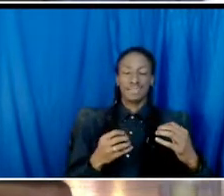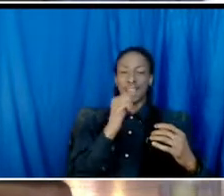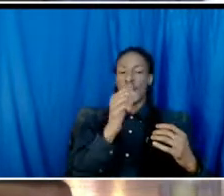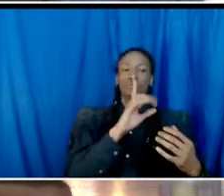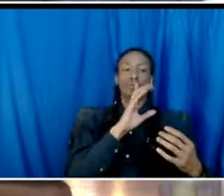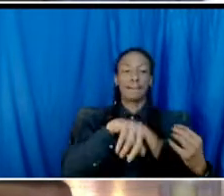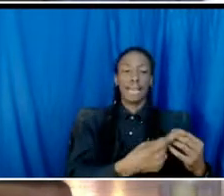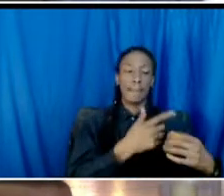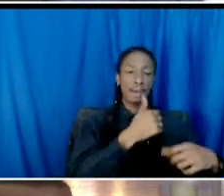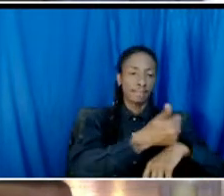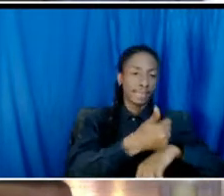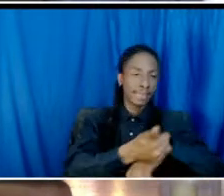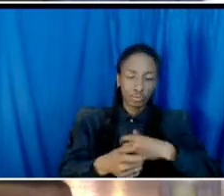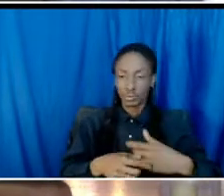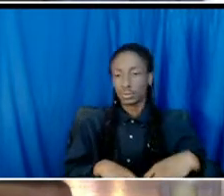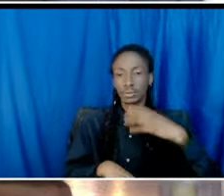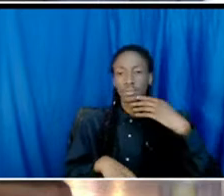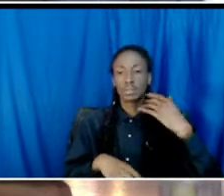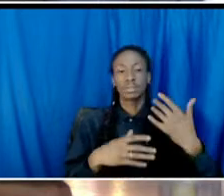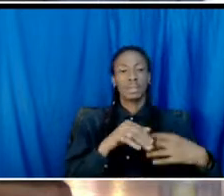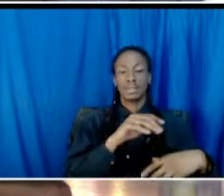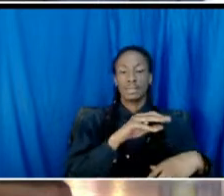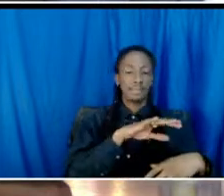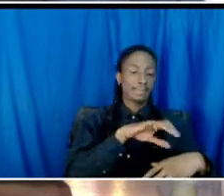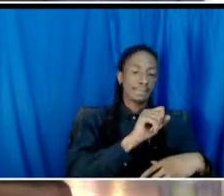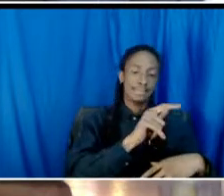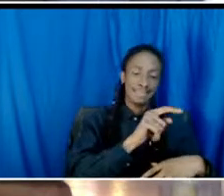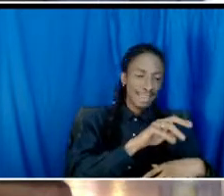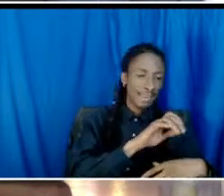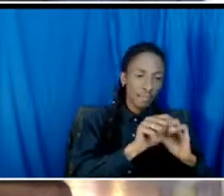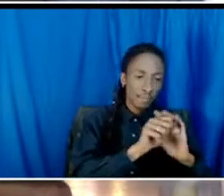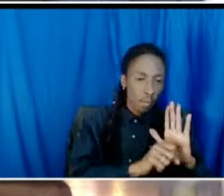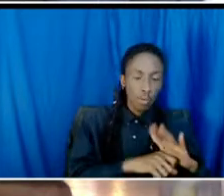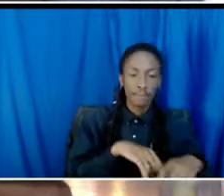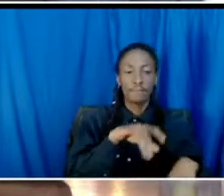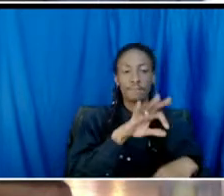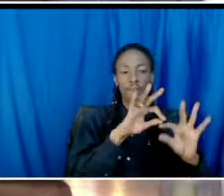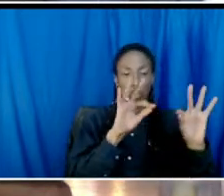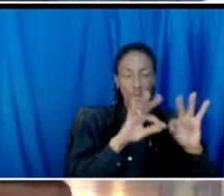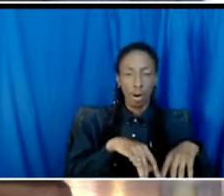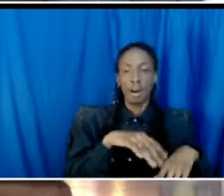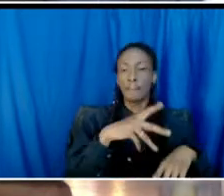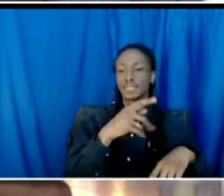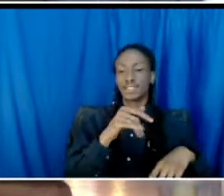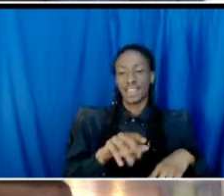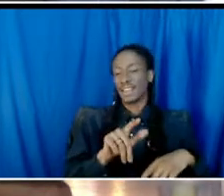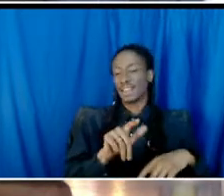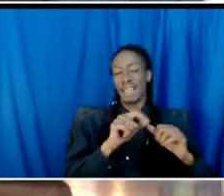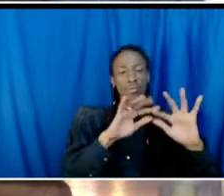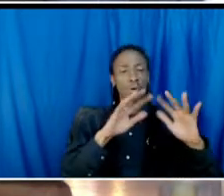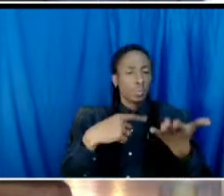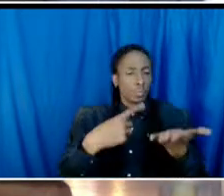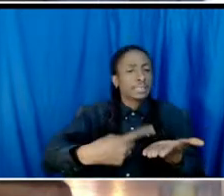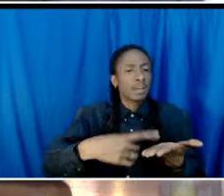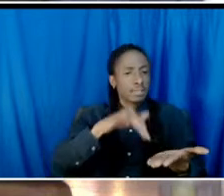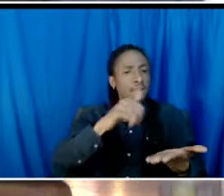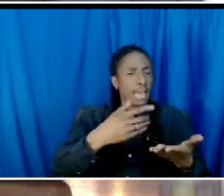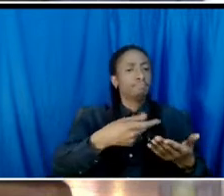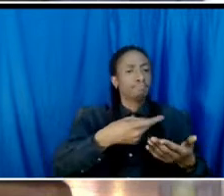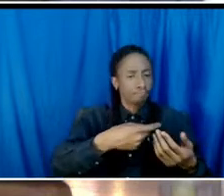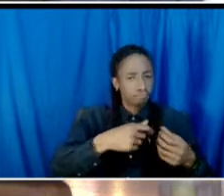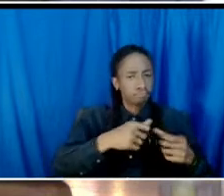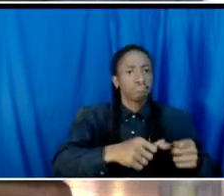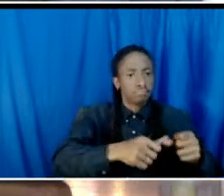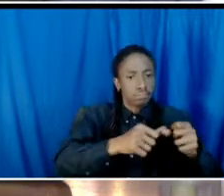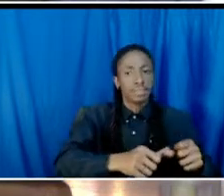Farm Arena or Antrim County or Pennsylvania or whatever. We had discussed those repeatedly, and that